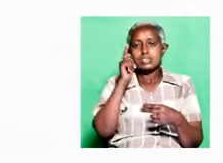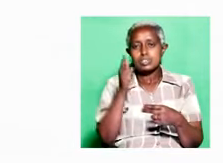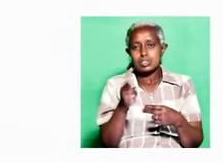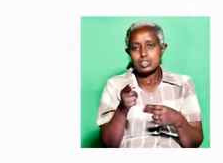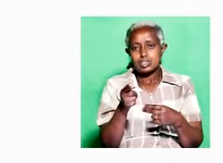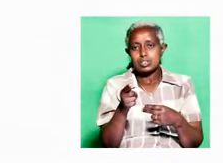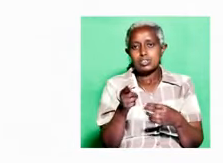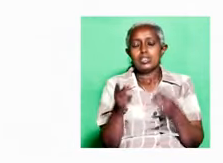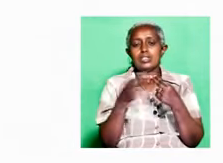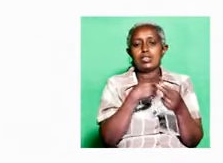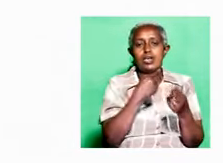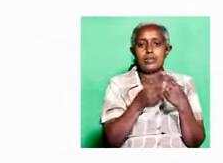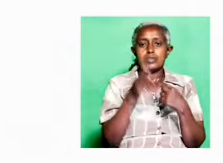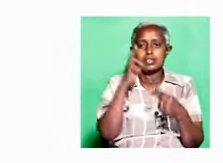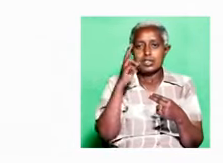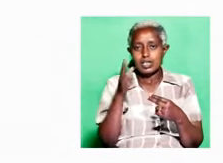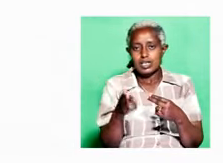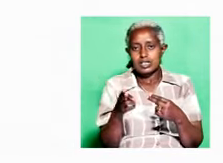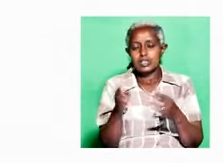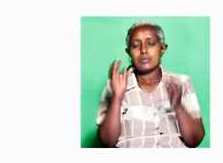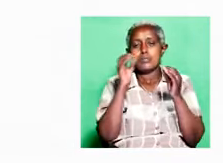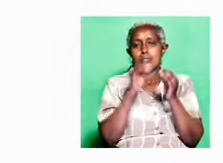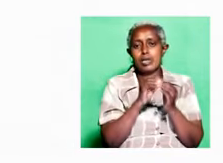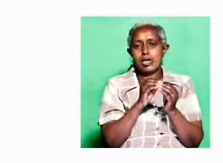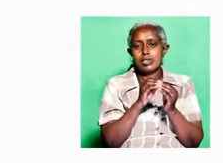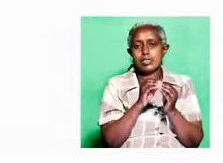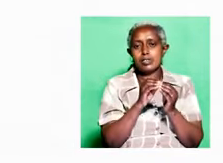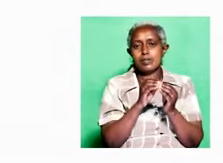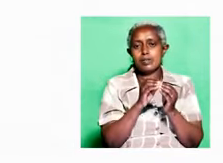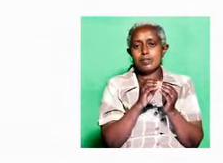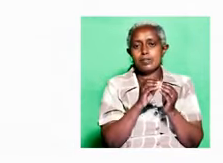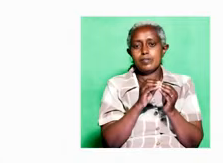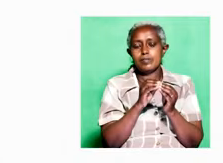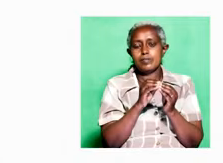g times h plus